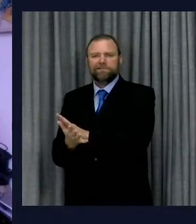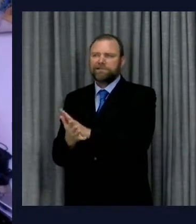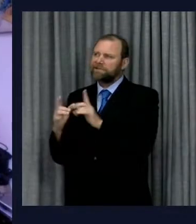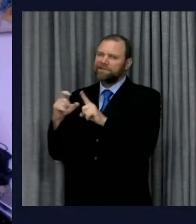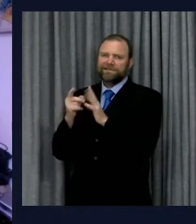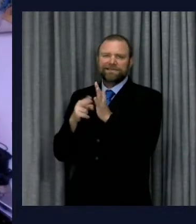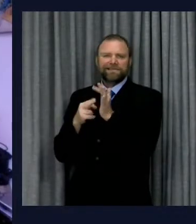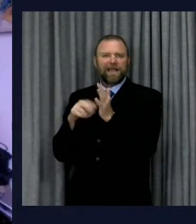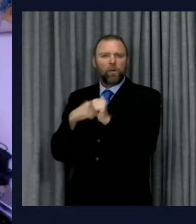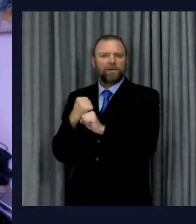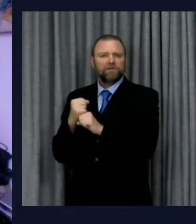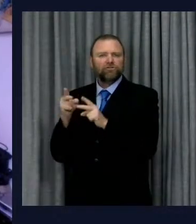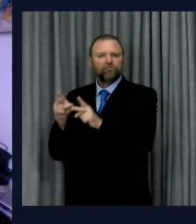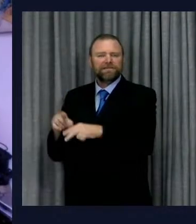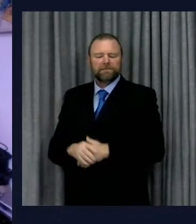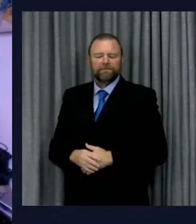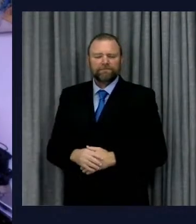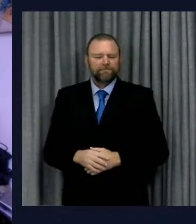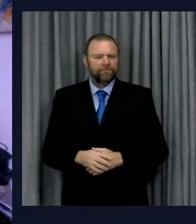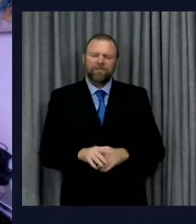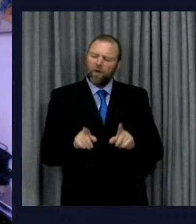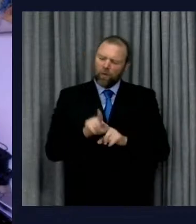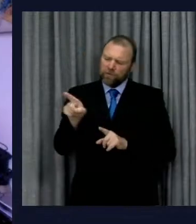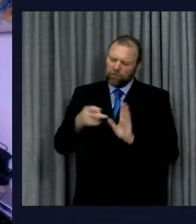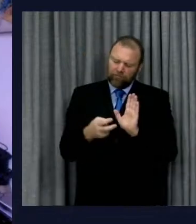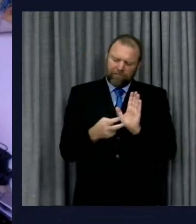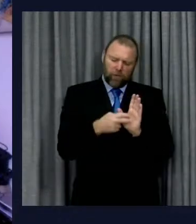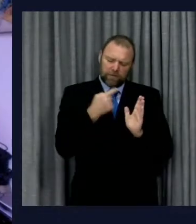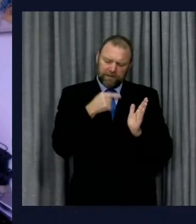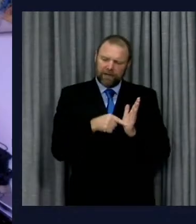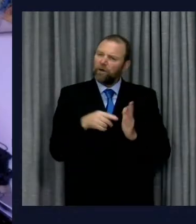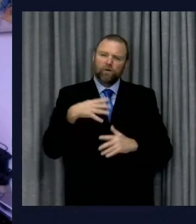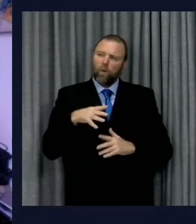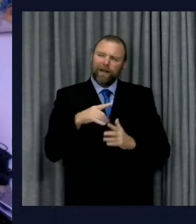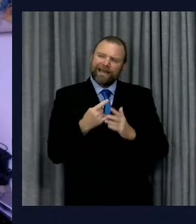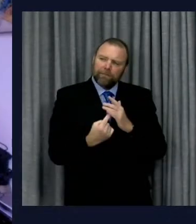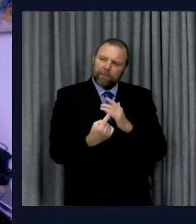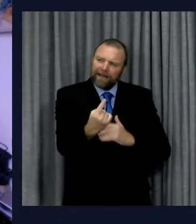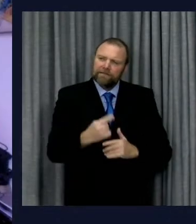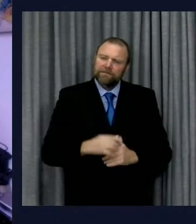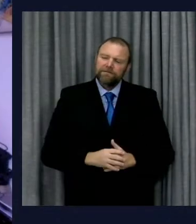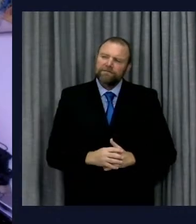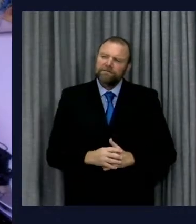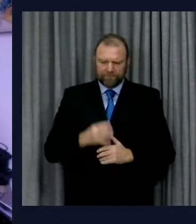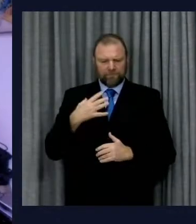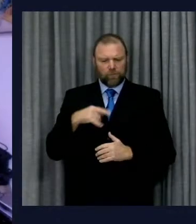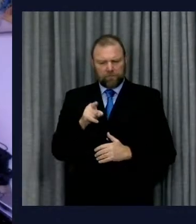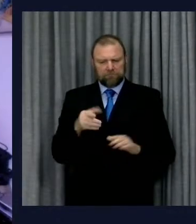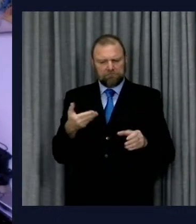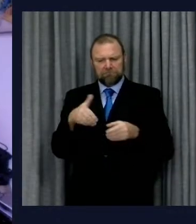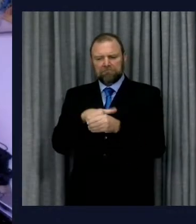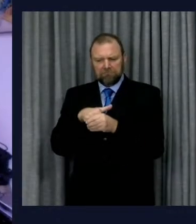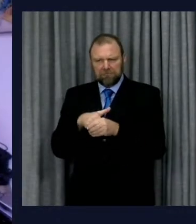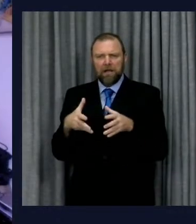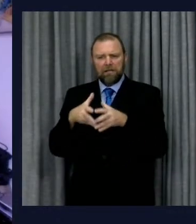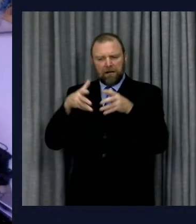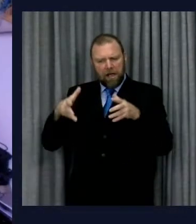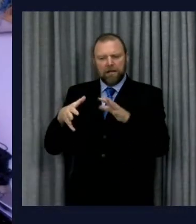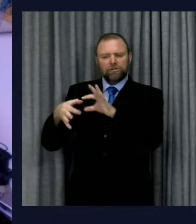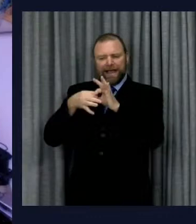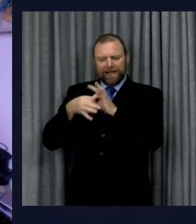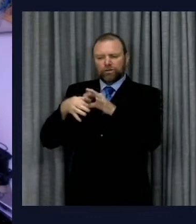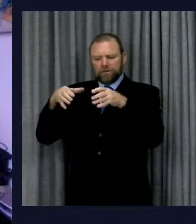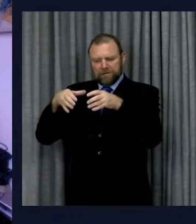You're also on record as saying you're not in favour of independence and have said that you're convinced that being part of a larger nation in the United